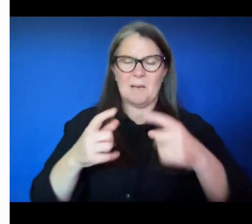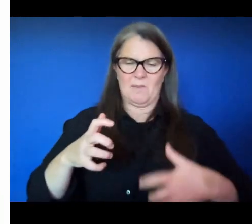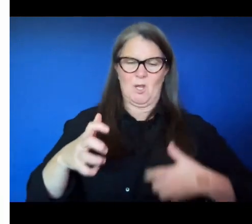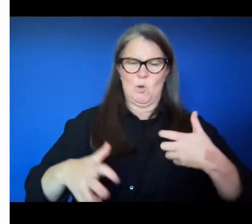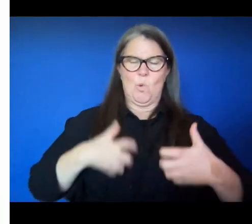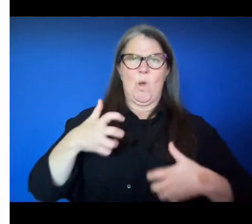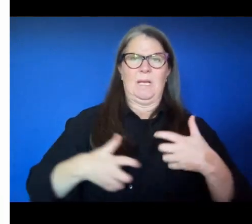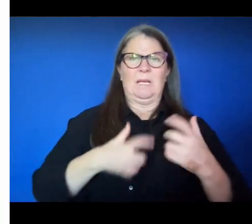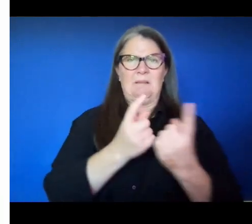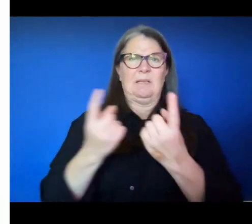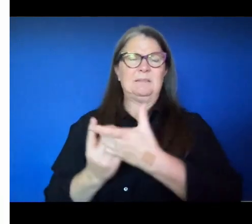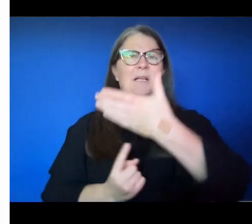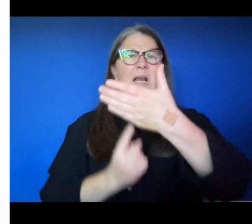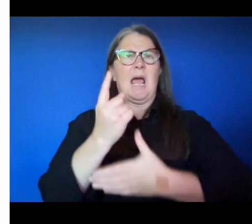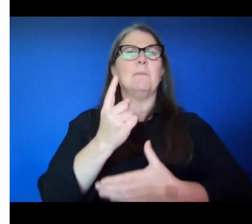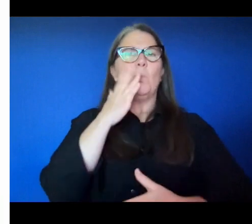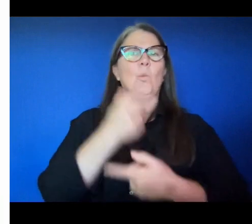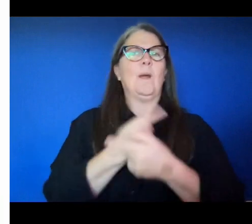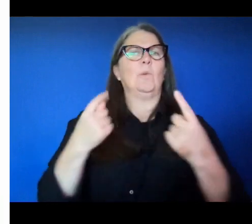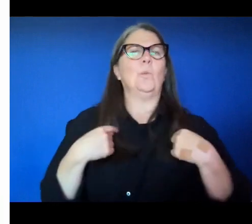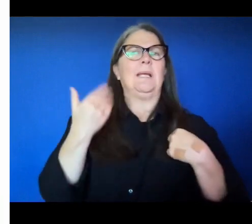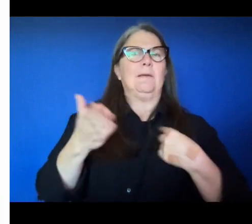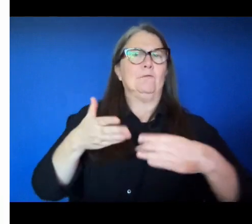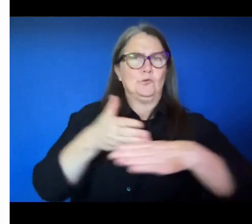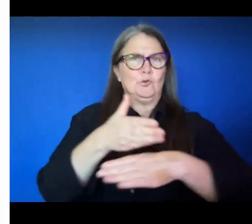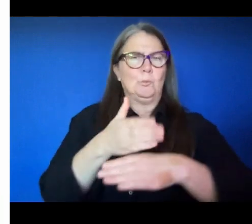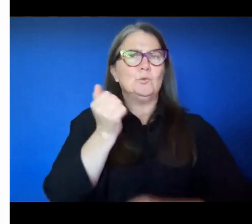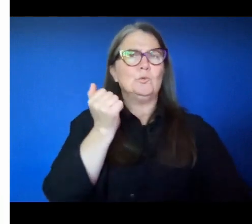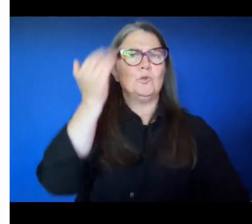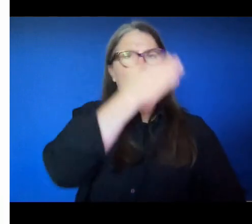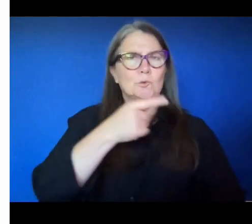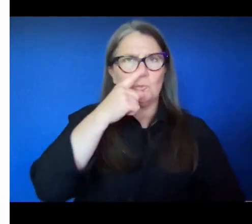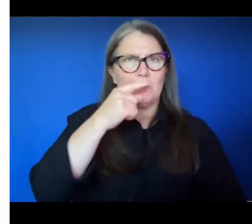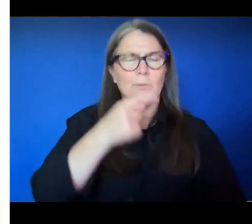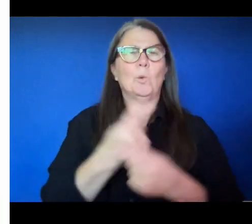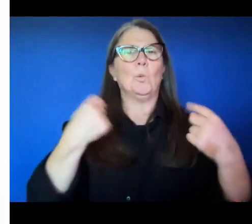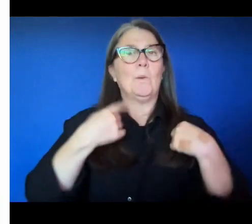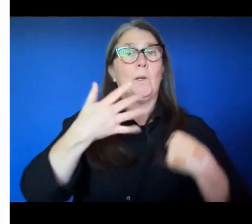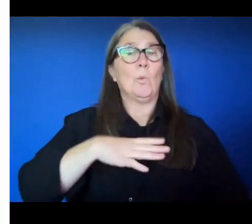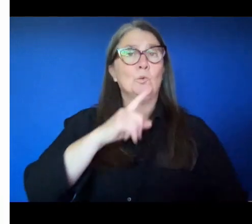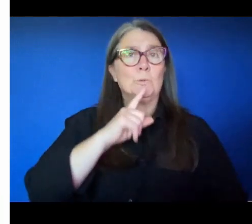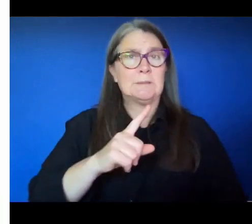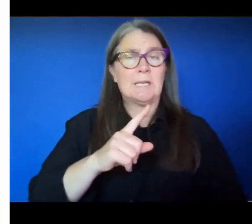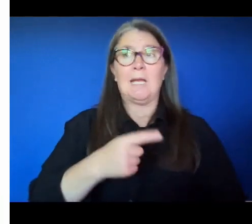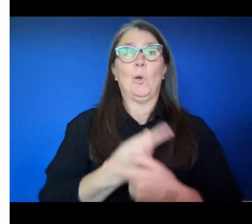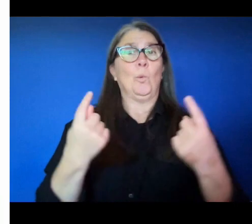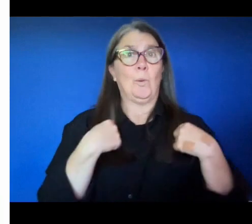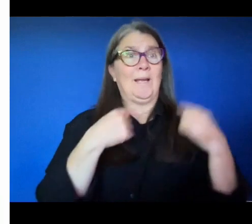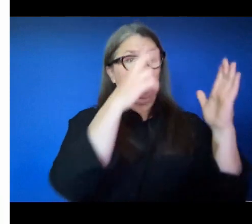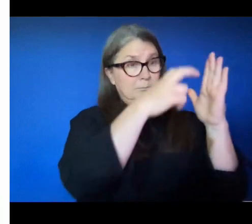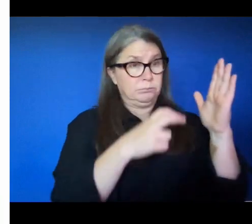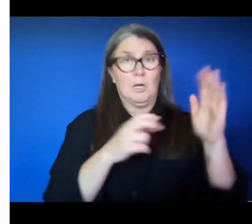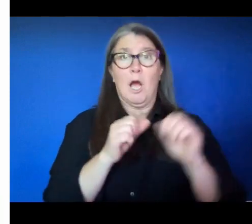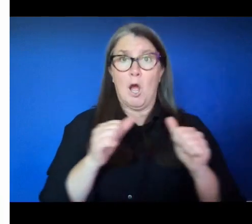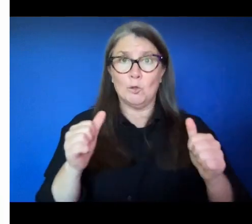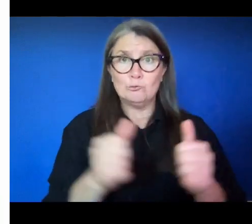with the employment of Aborigines, and would point out that our opinion is that so long as we are agreeable and anxious to act humanely